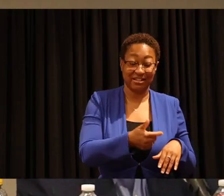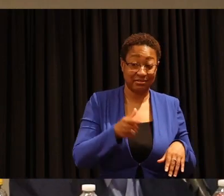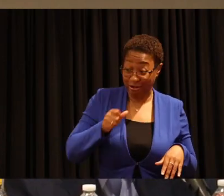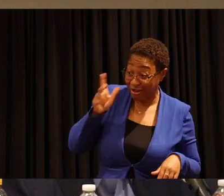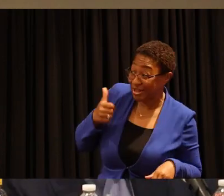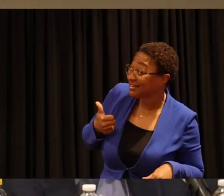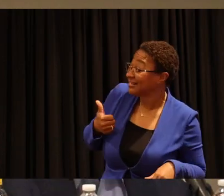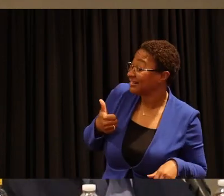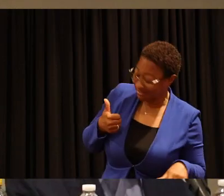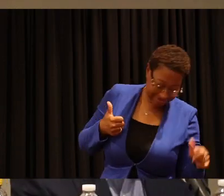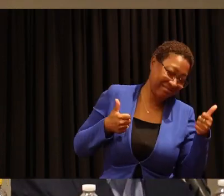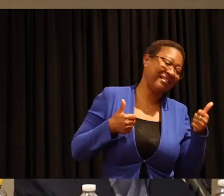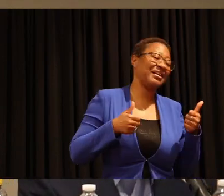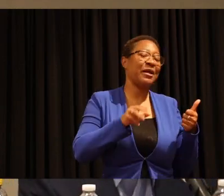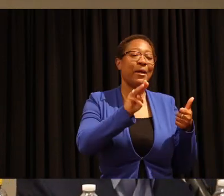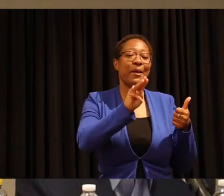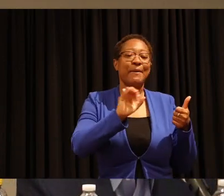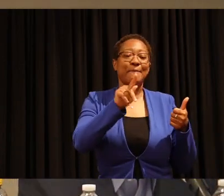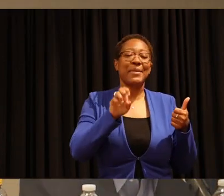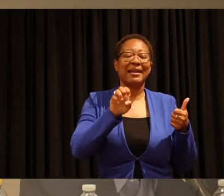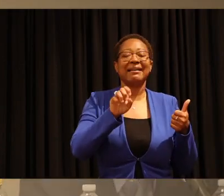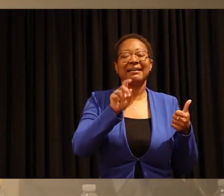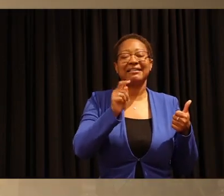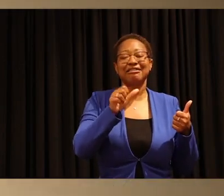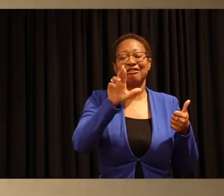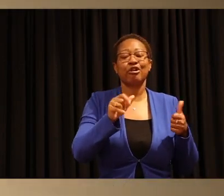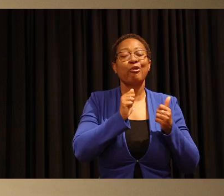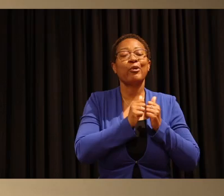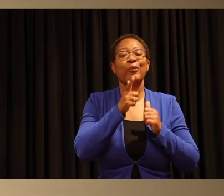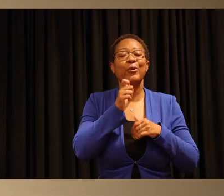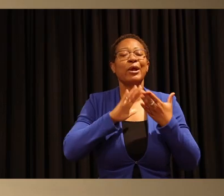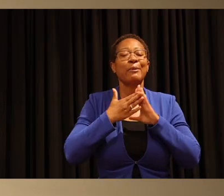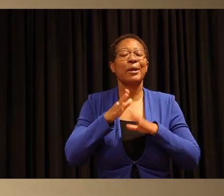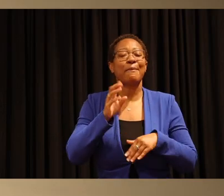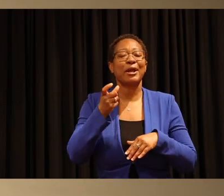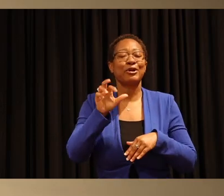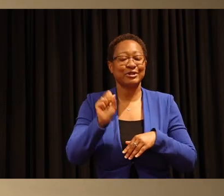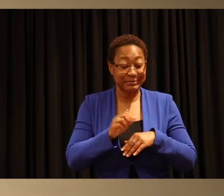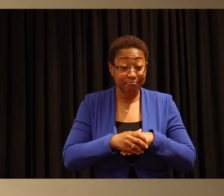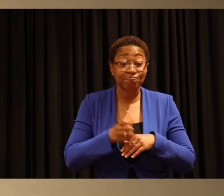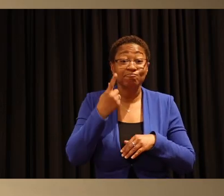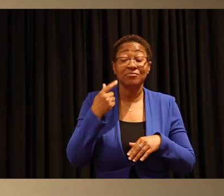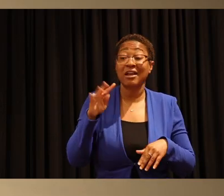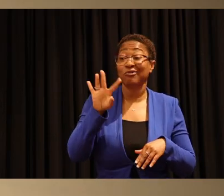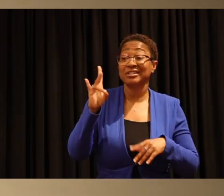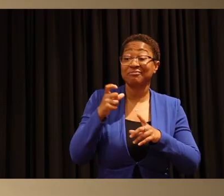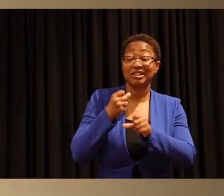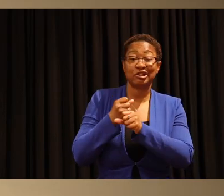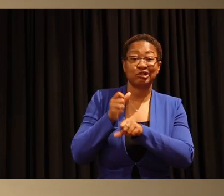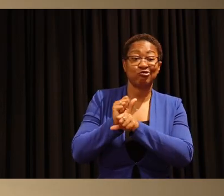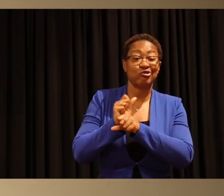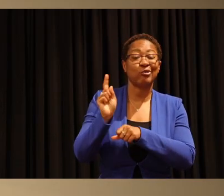hear me? I'm Mike Tierney with Community Bankers. I have a 47-year career